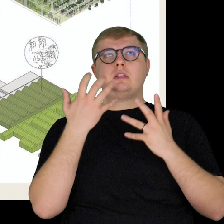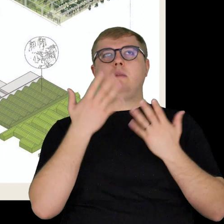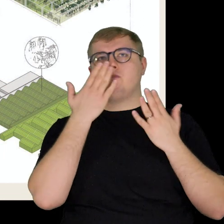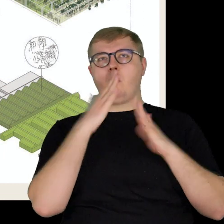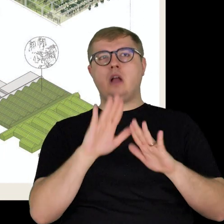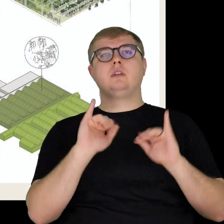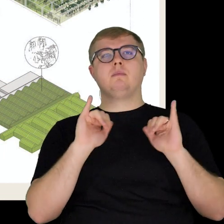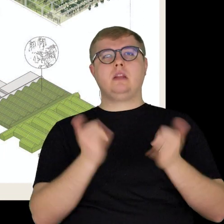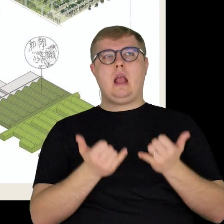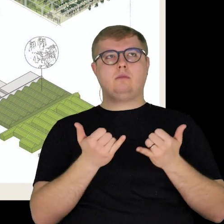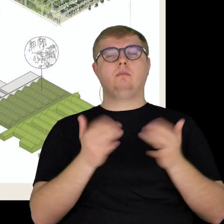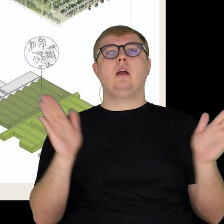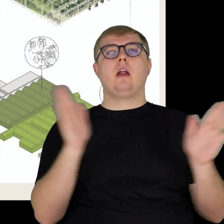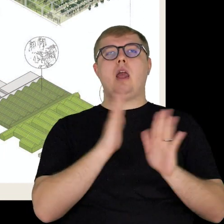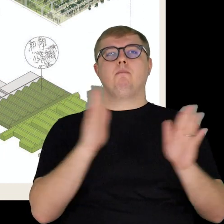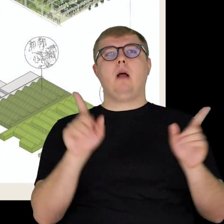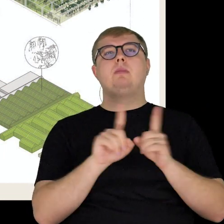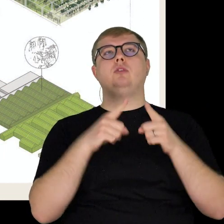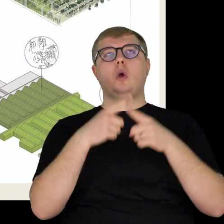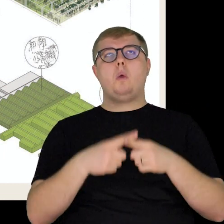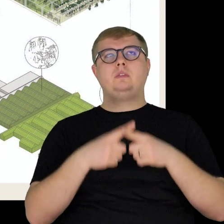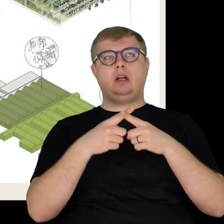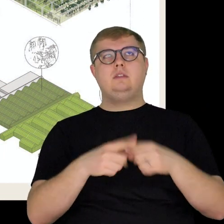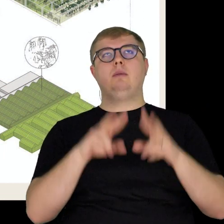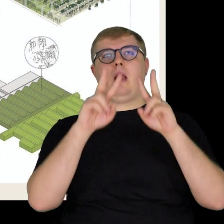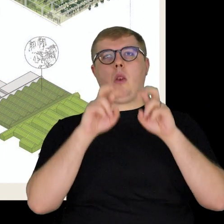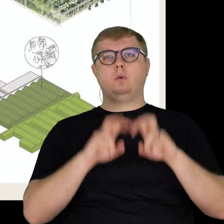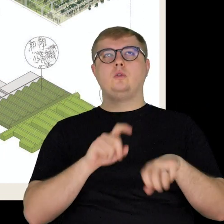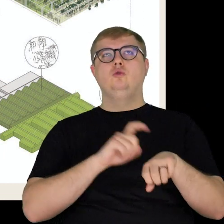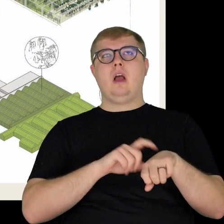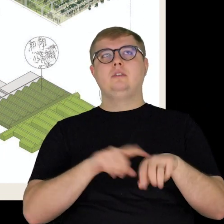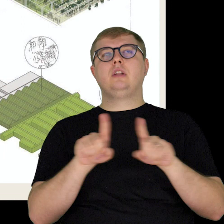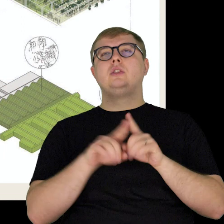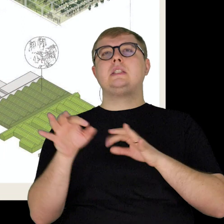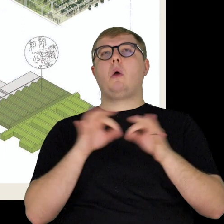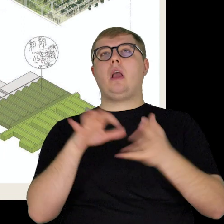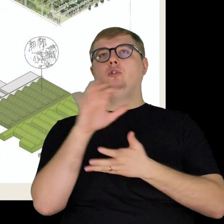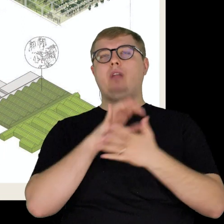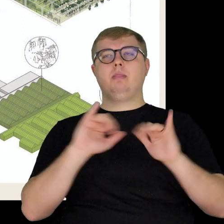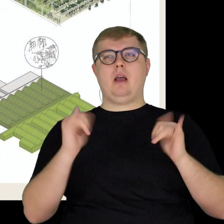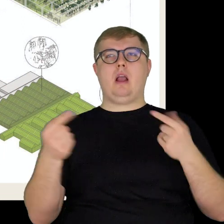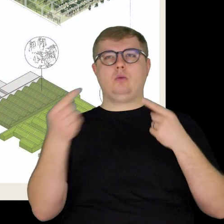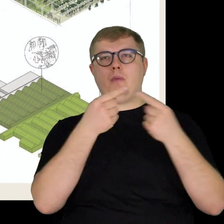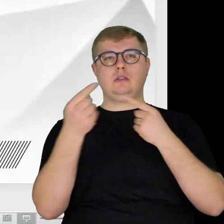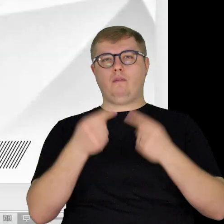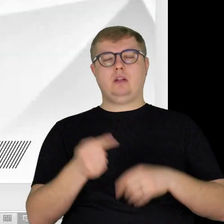and coloniality, geological time and world history. Are we still?